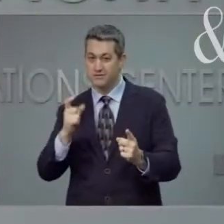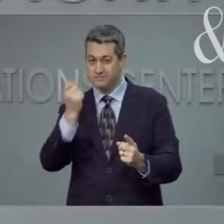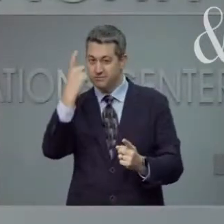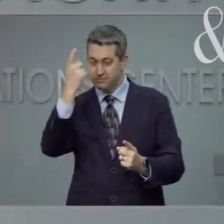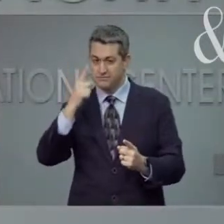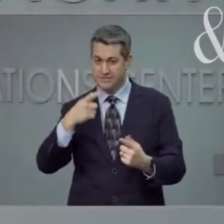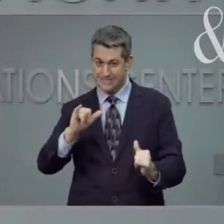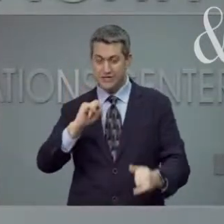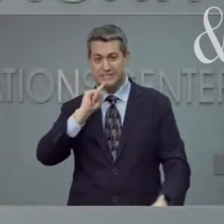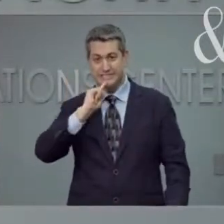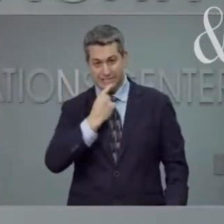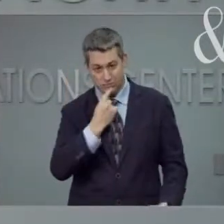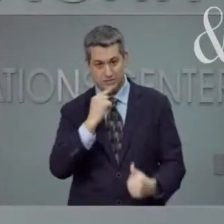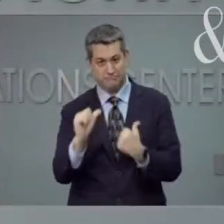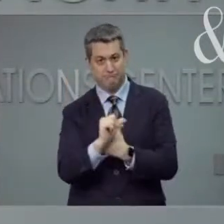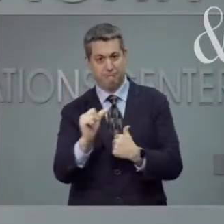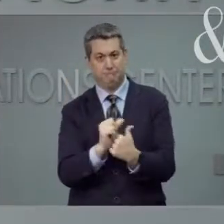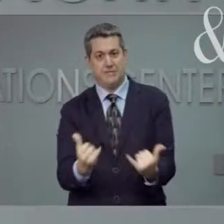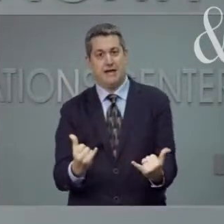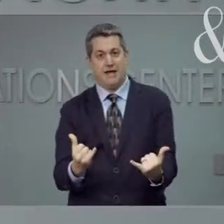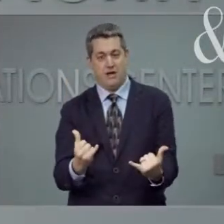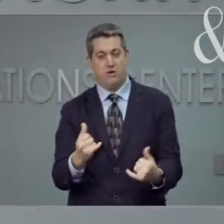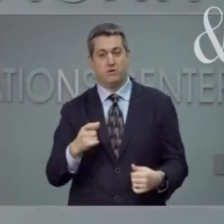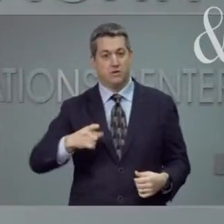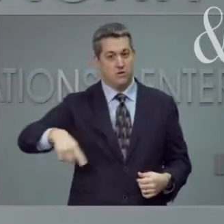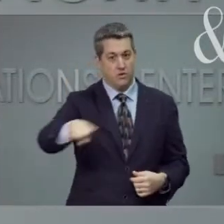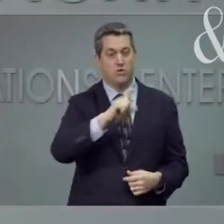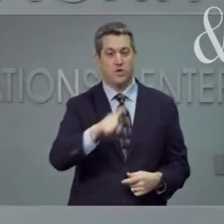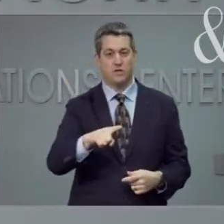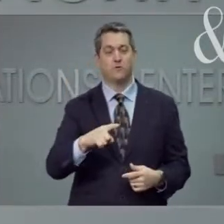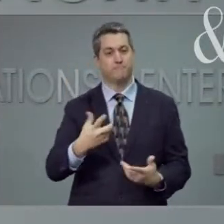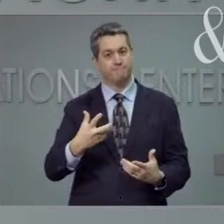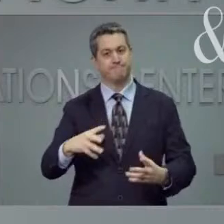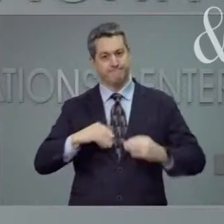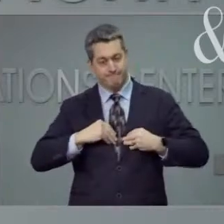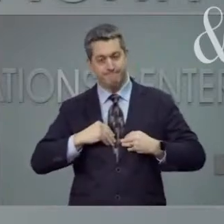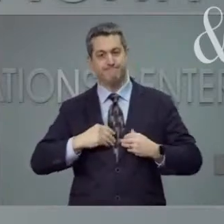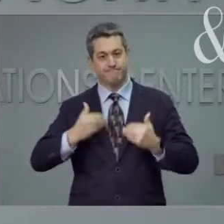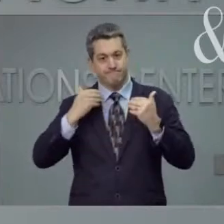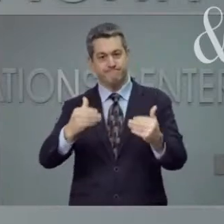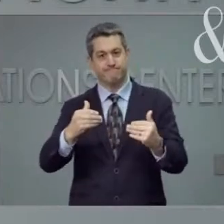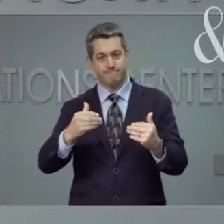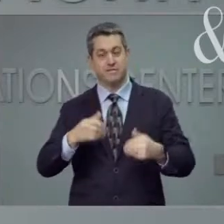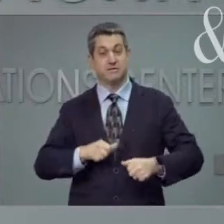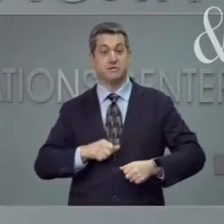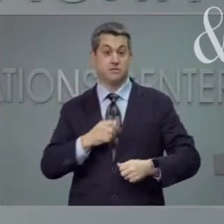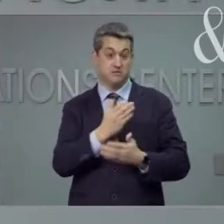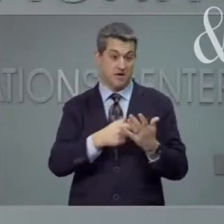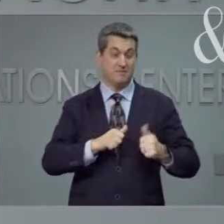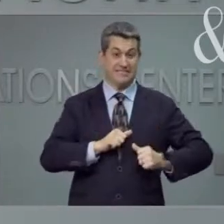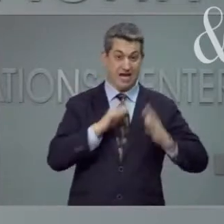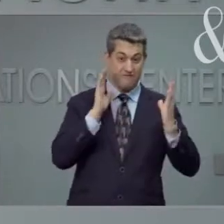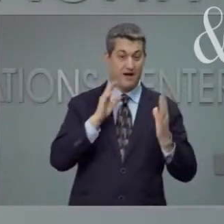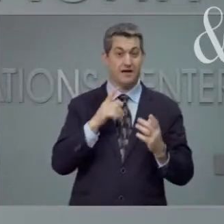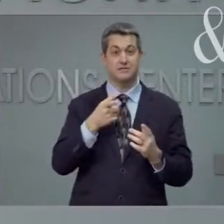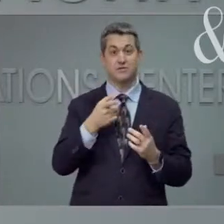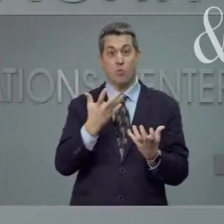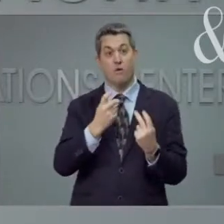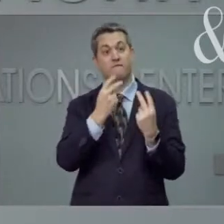is and that people really need to step up and make those sacrifices about not